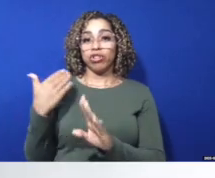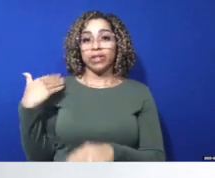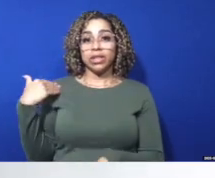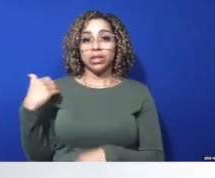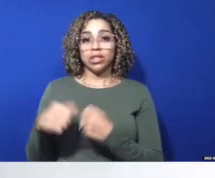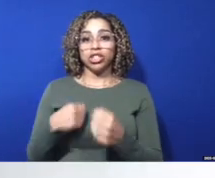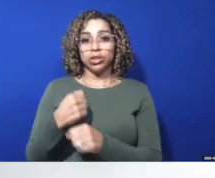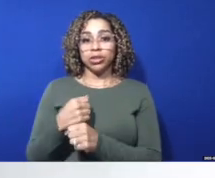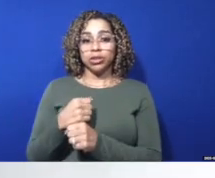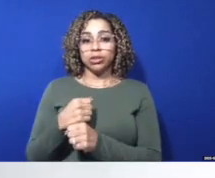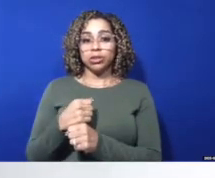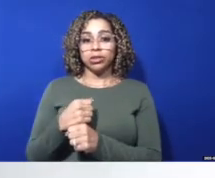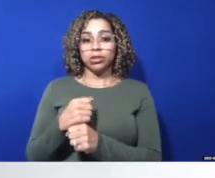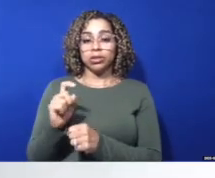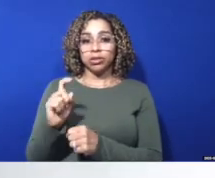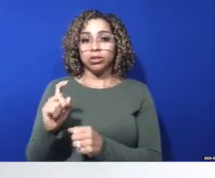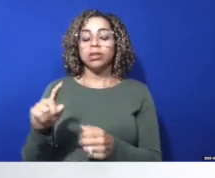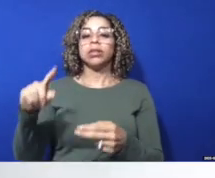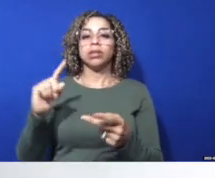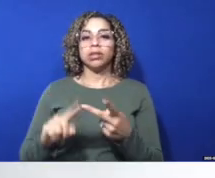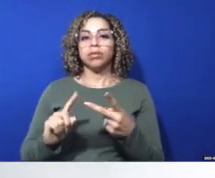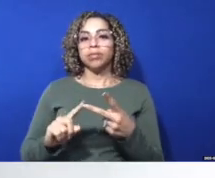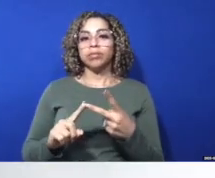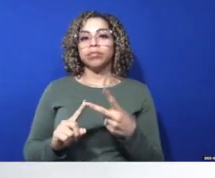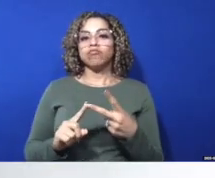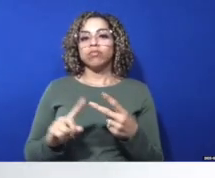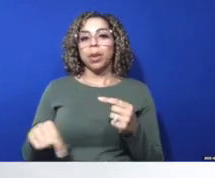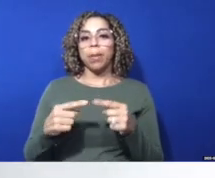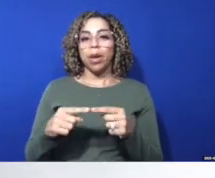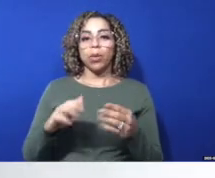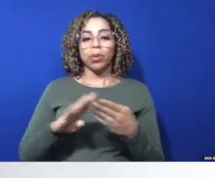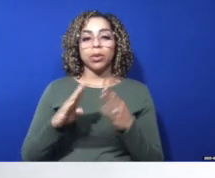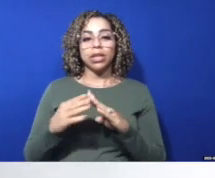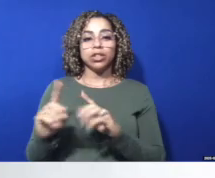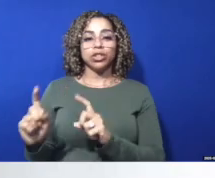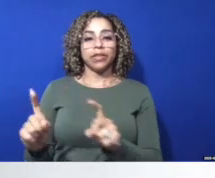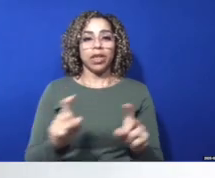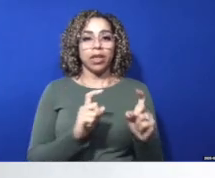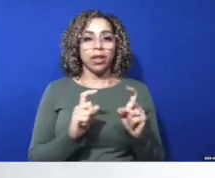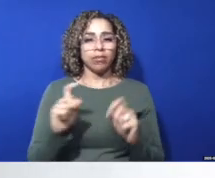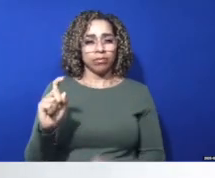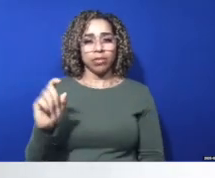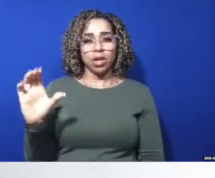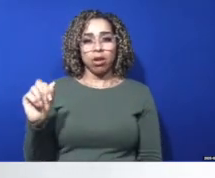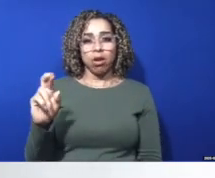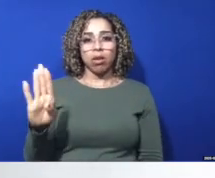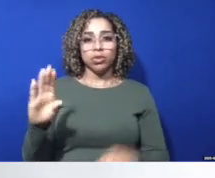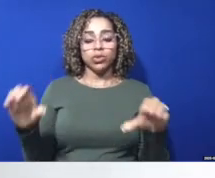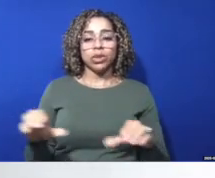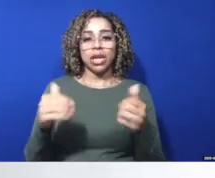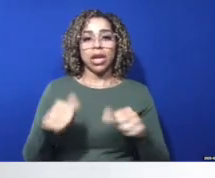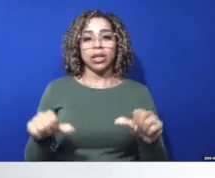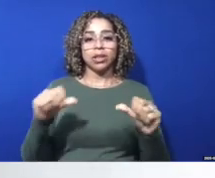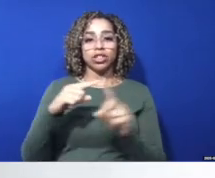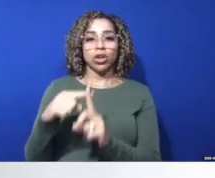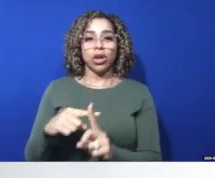And then the second question is about the community survey. Is CARB doing any targeted